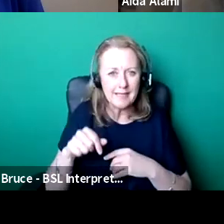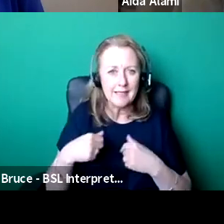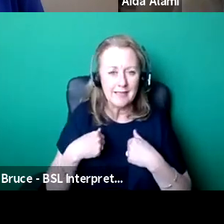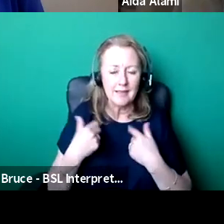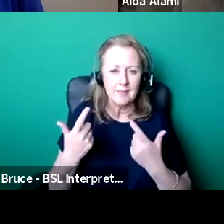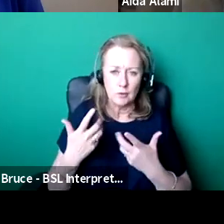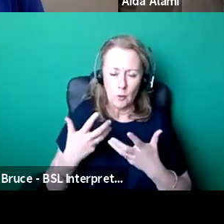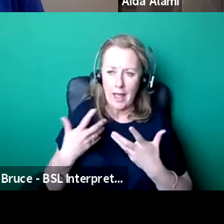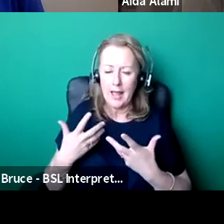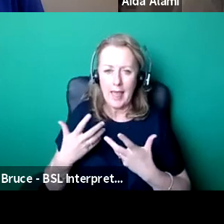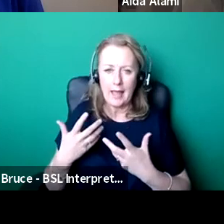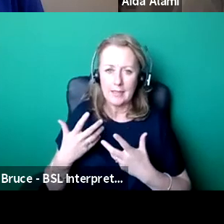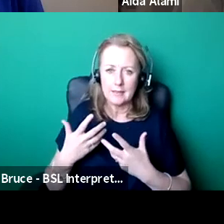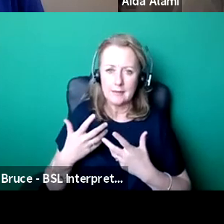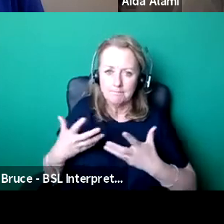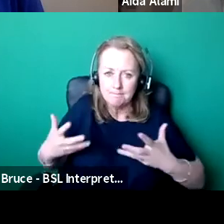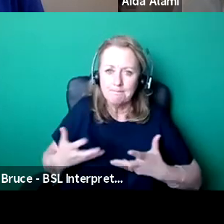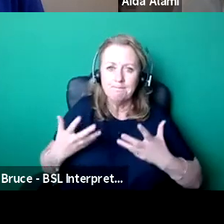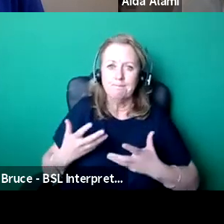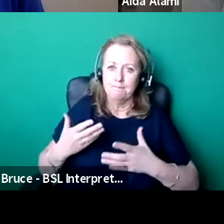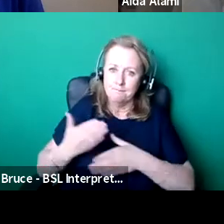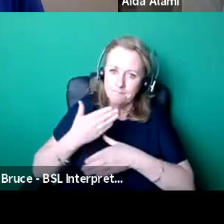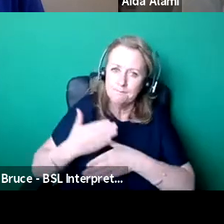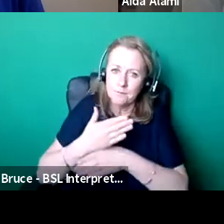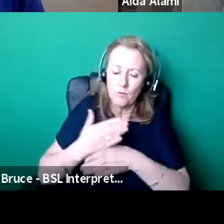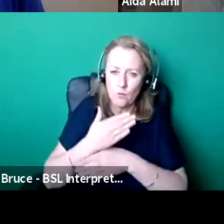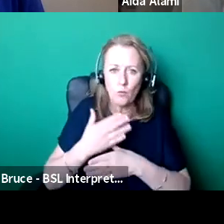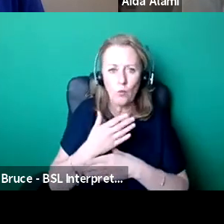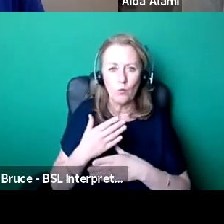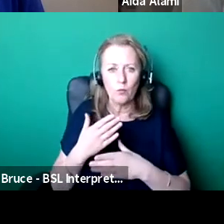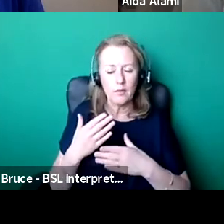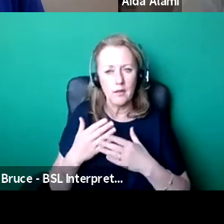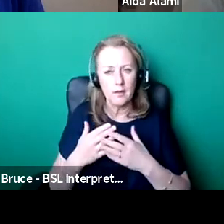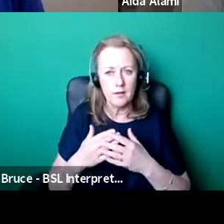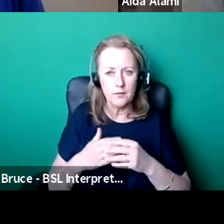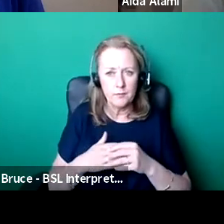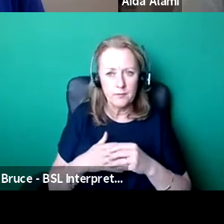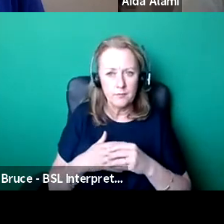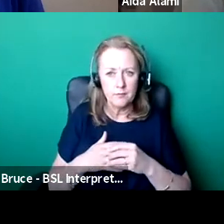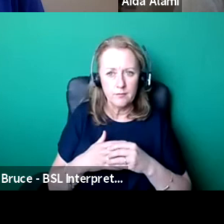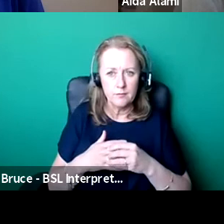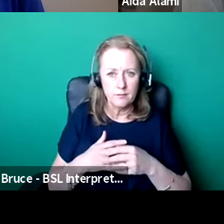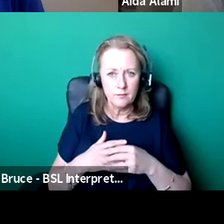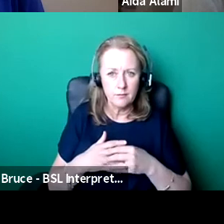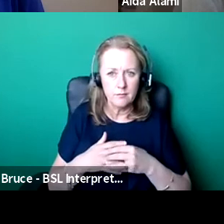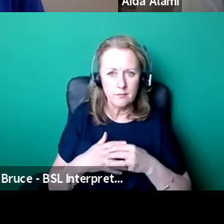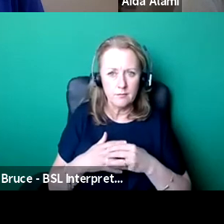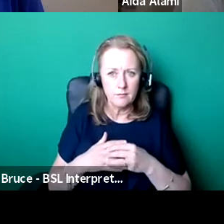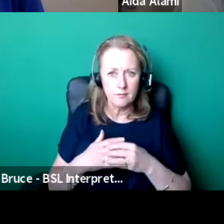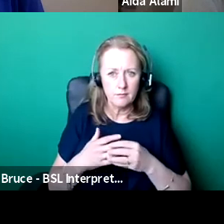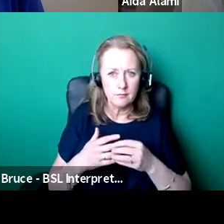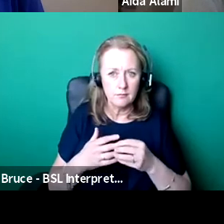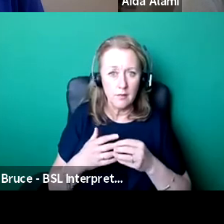push myself to do work, even if there is no space. Until now, I